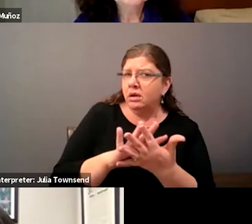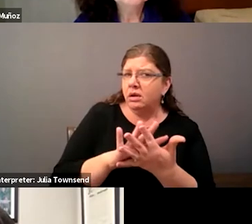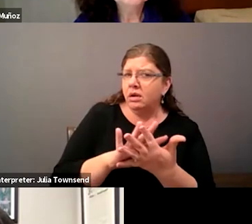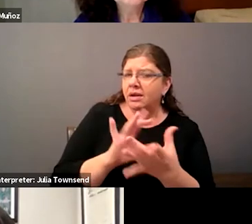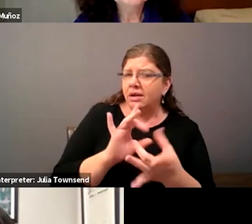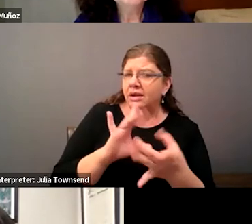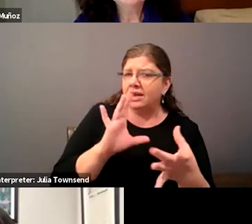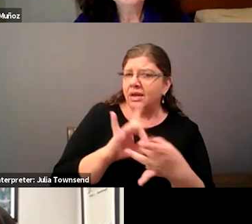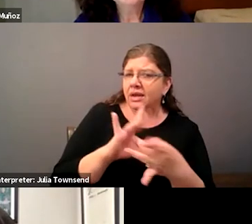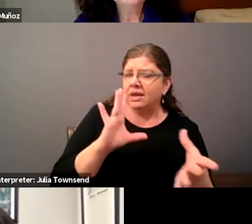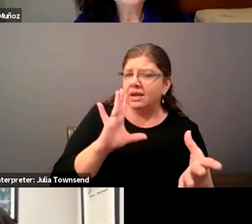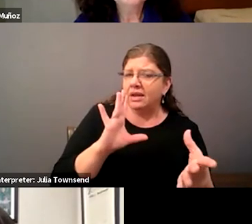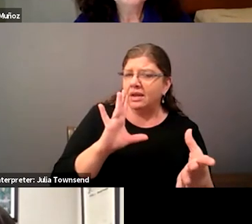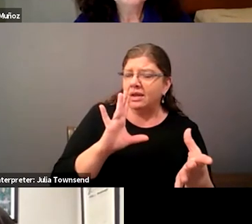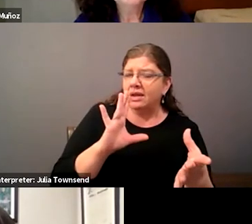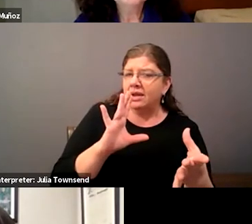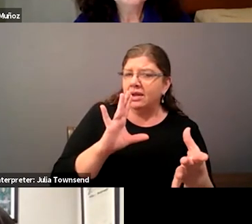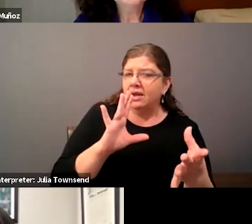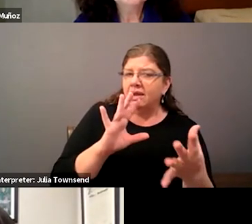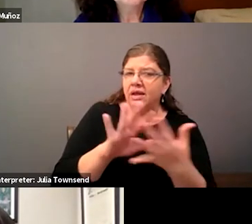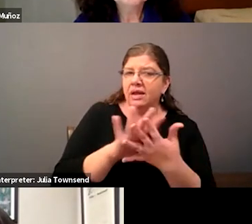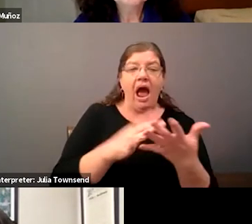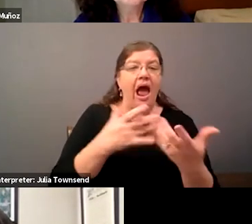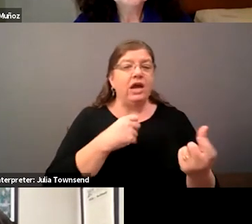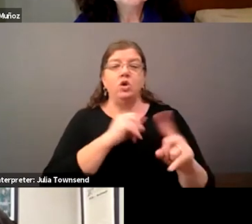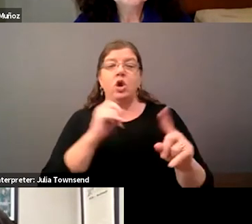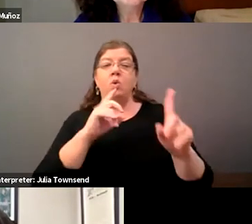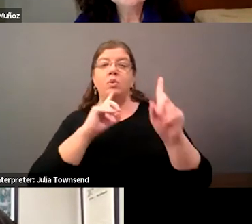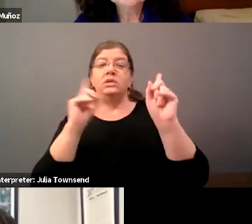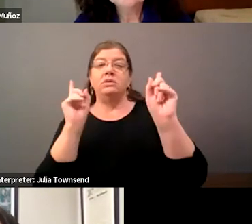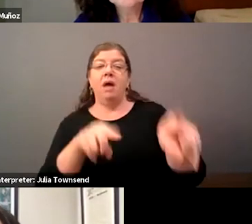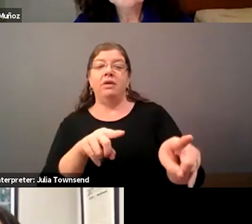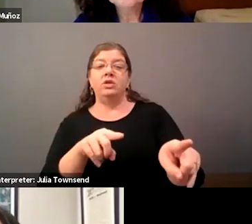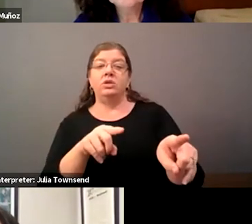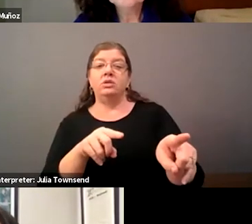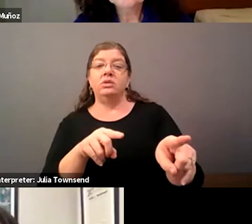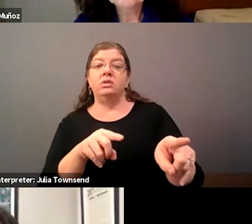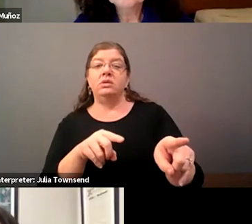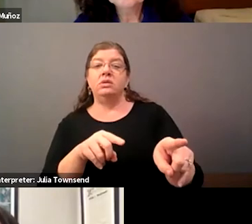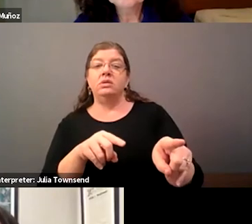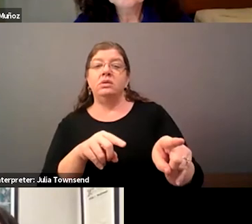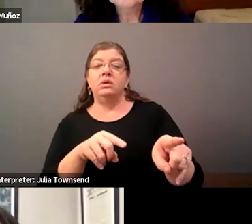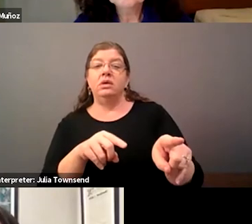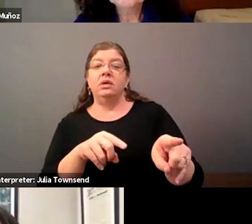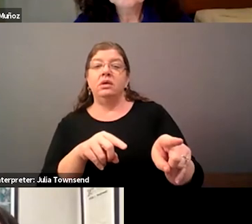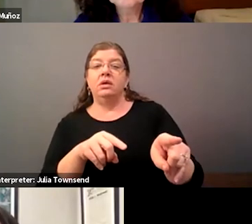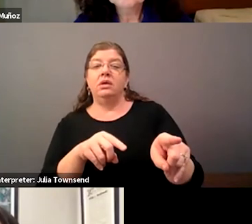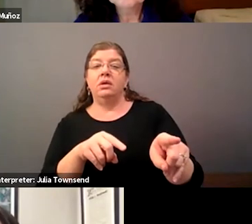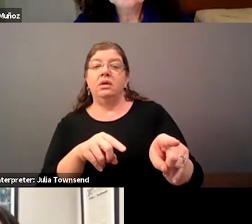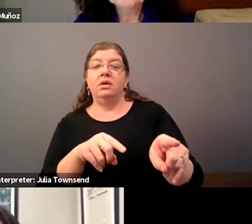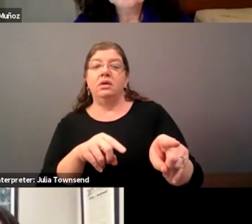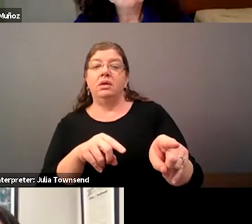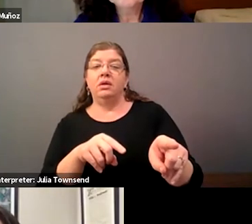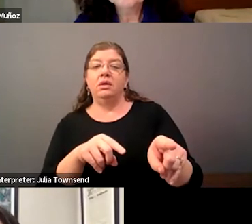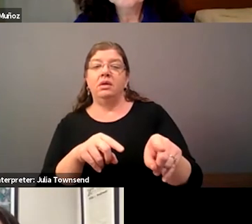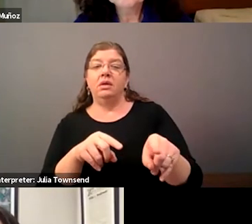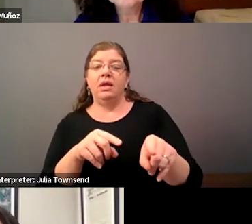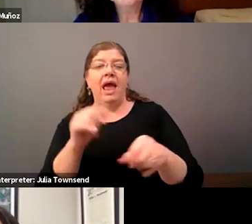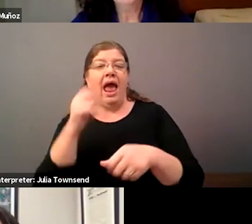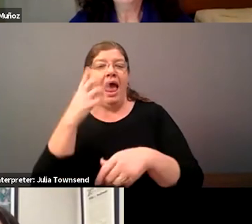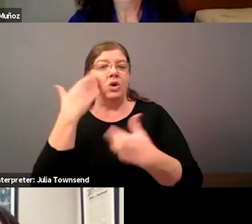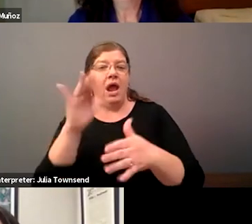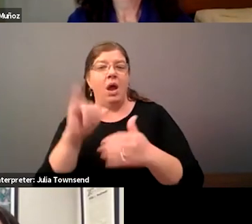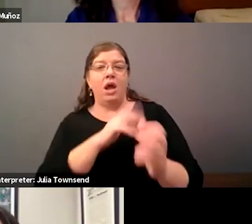how i can participate i got no response i actually very rarely get any response and i'd like to know how i can participate in